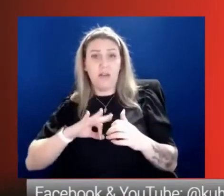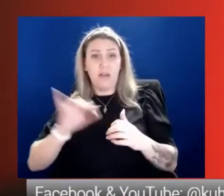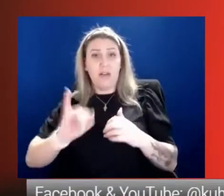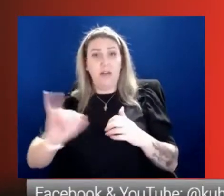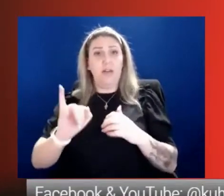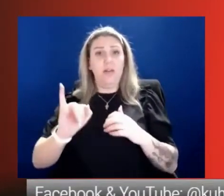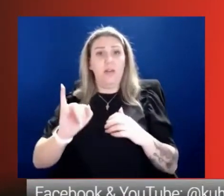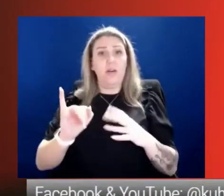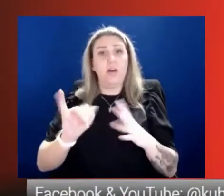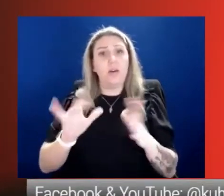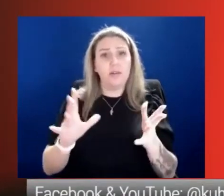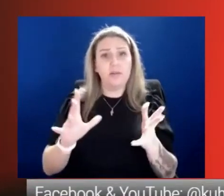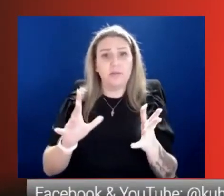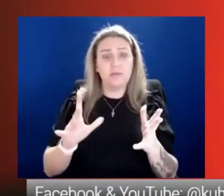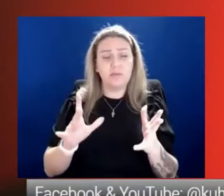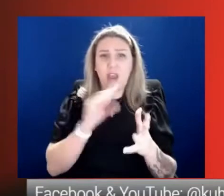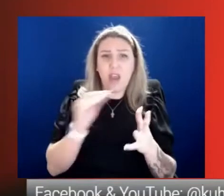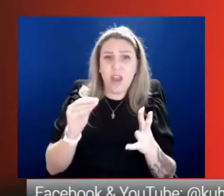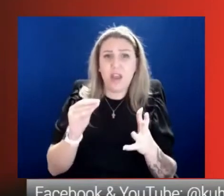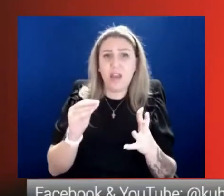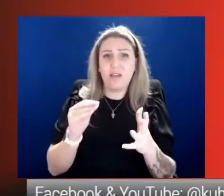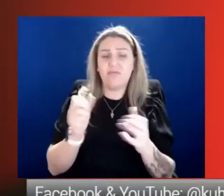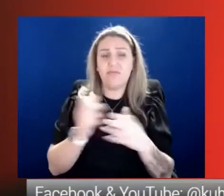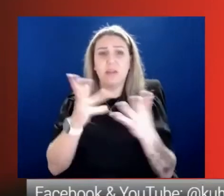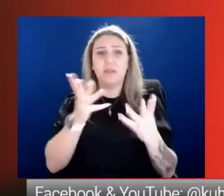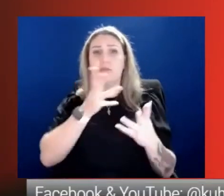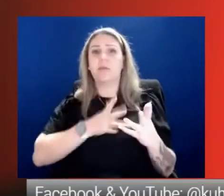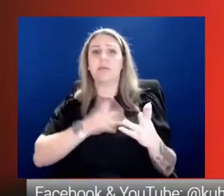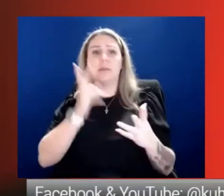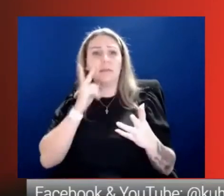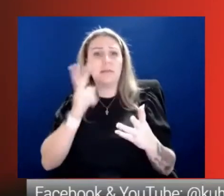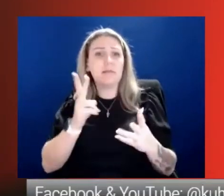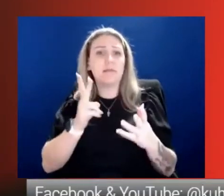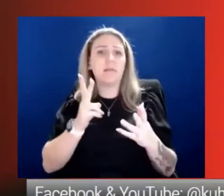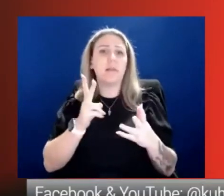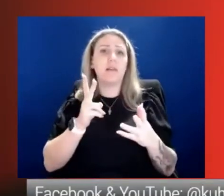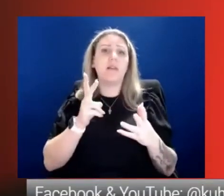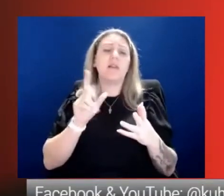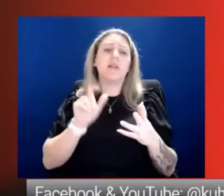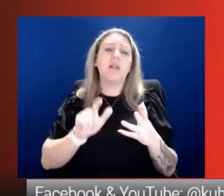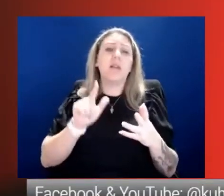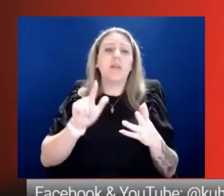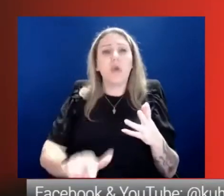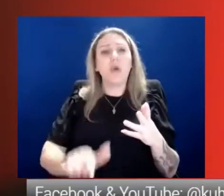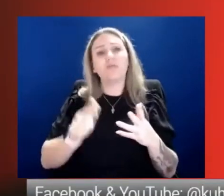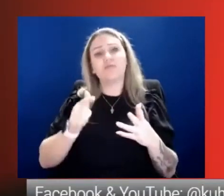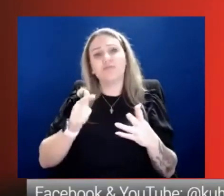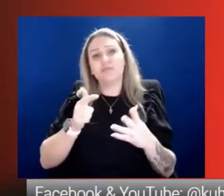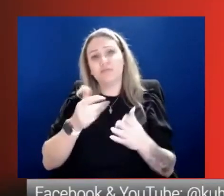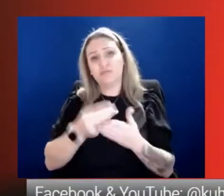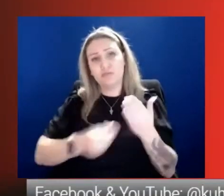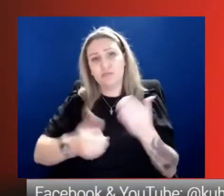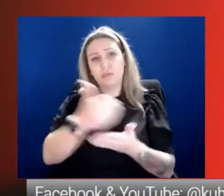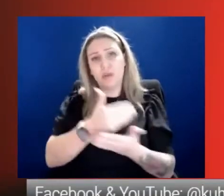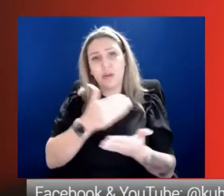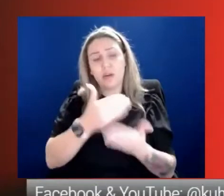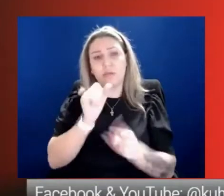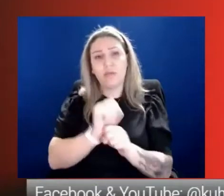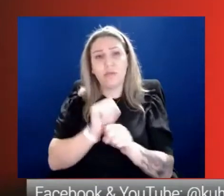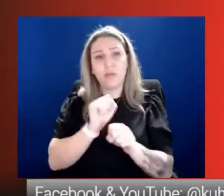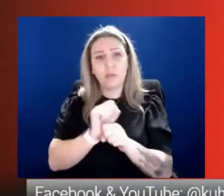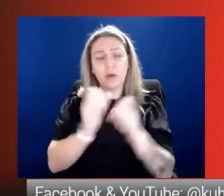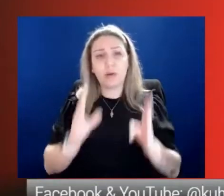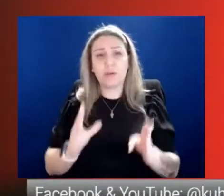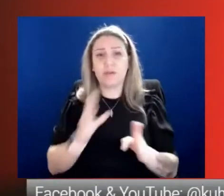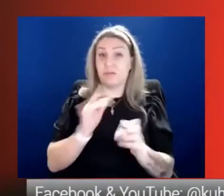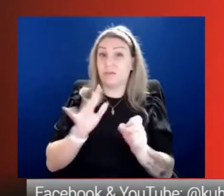I see are low income fast food workers, and even if they're working full time, they don't have any paid